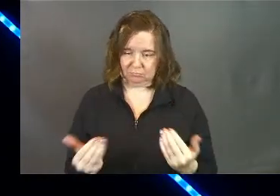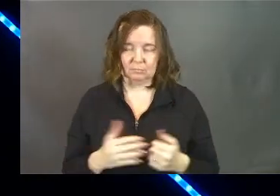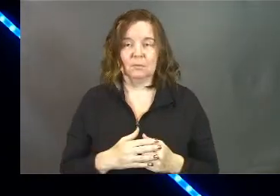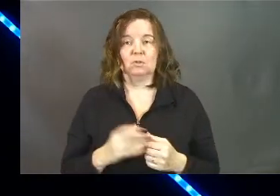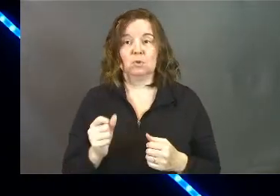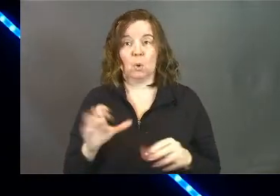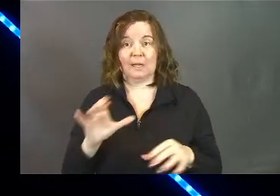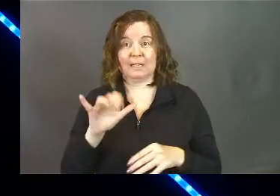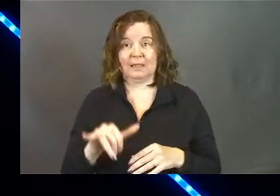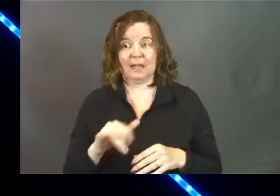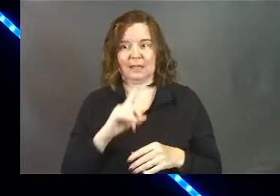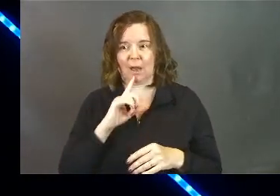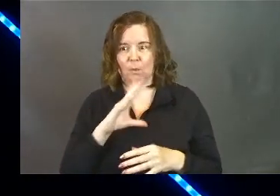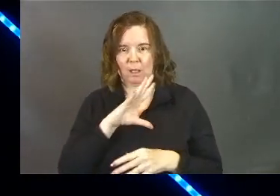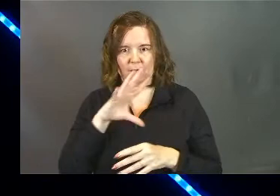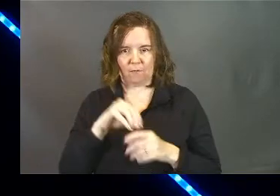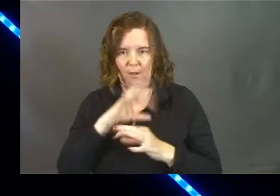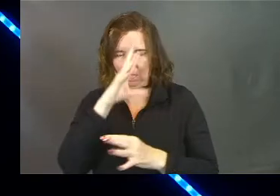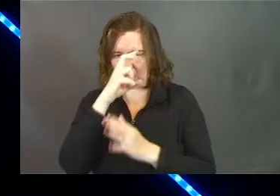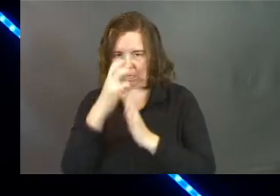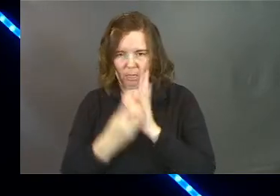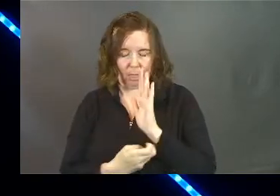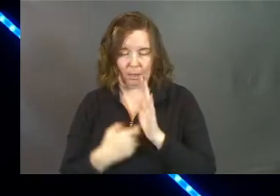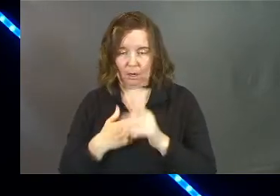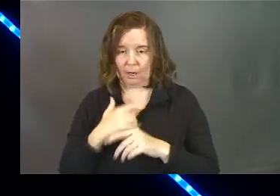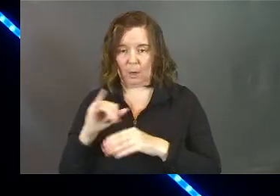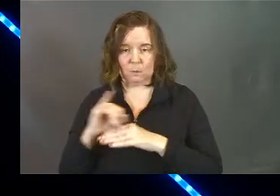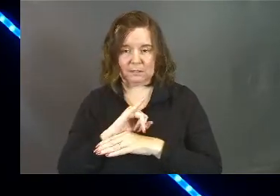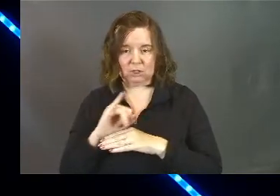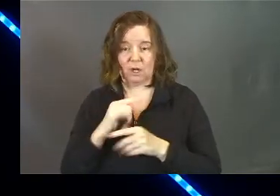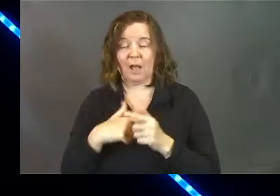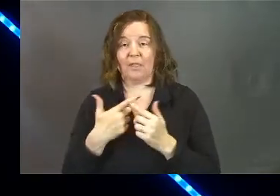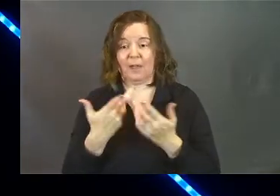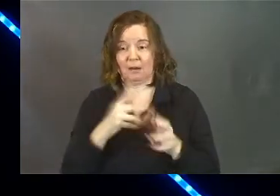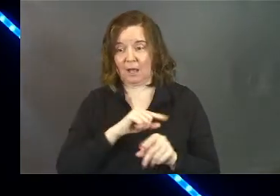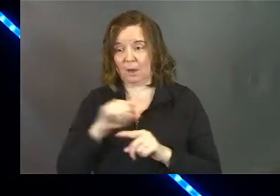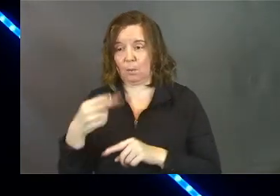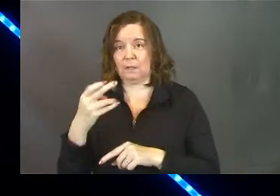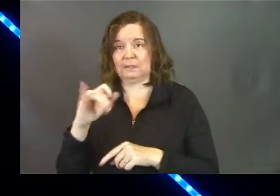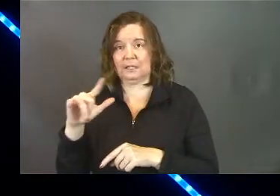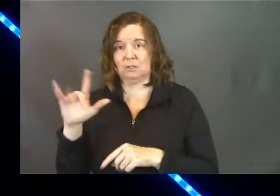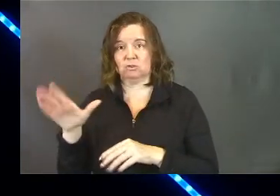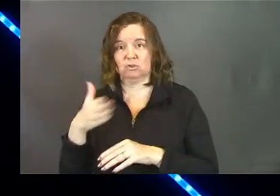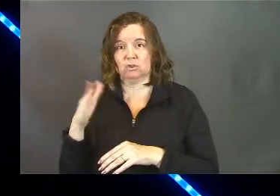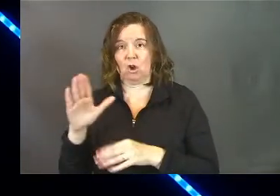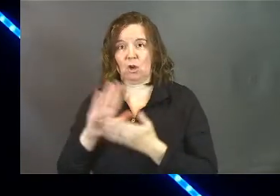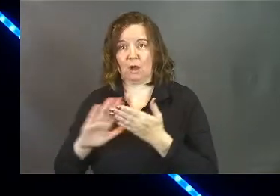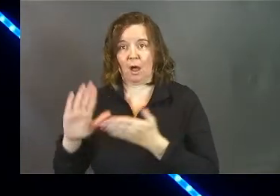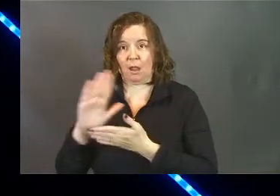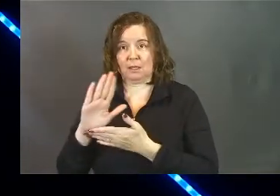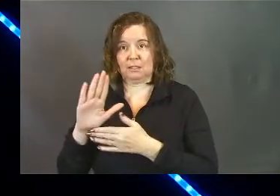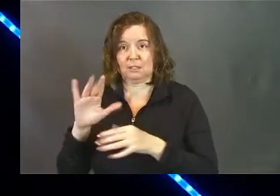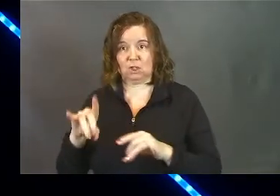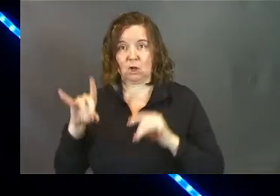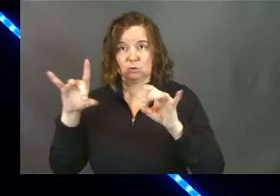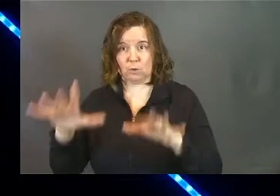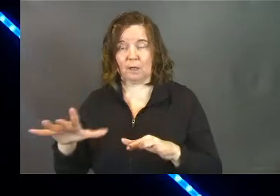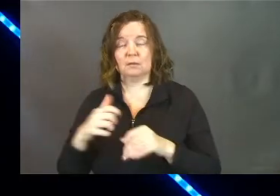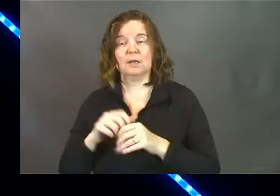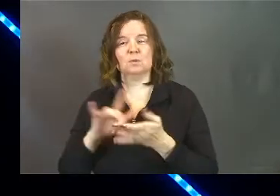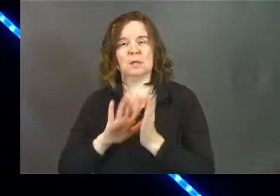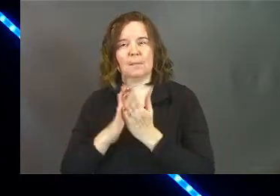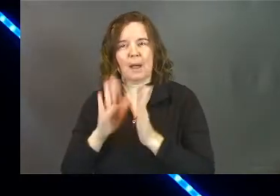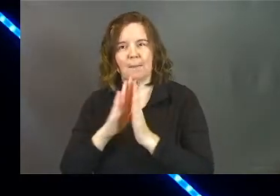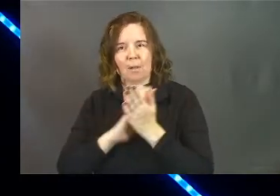And so I did that and got really involved with this church, and I was an intern, and then I went to Hillsong College in Australia, and it was Bible college, and God narrowed the focus,